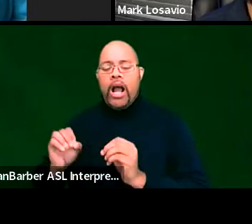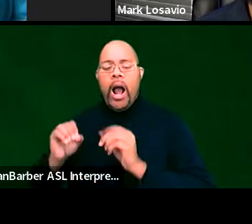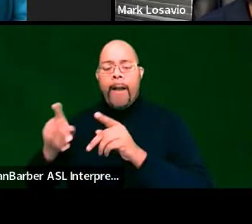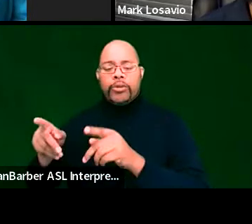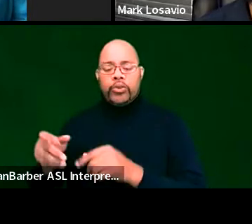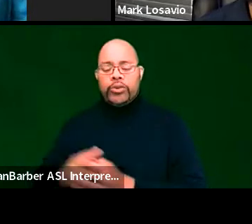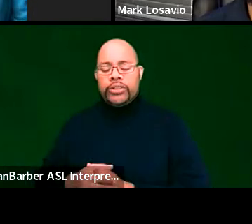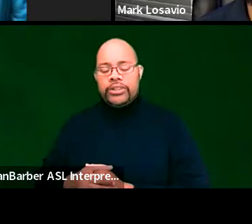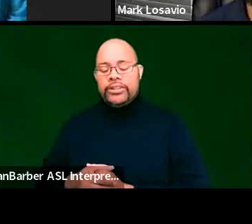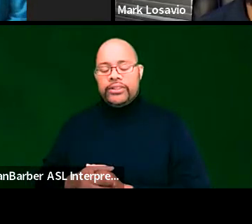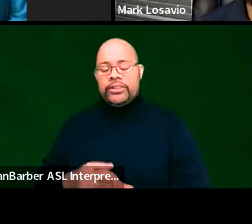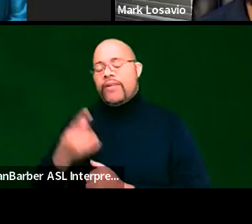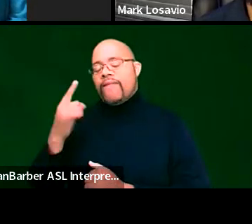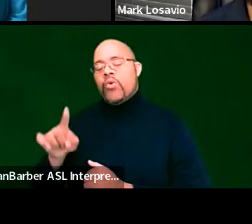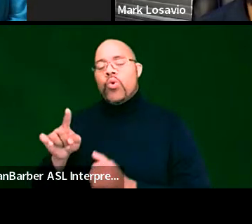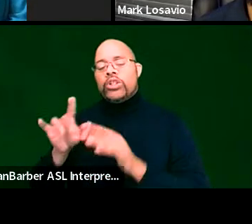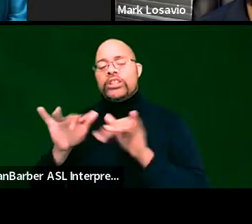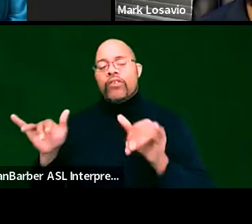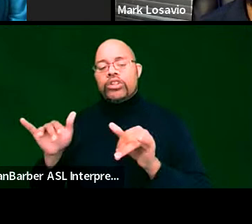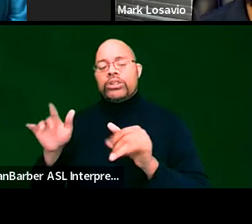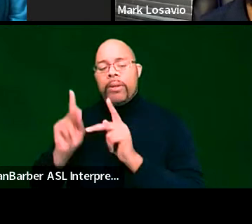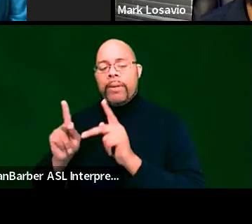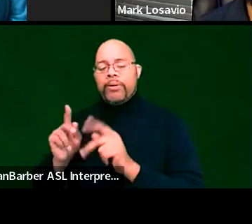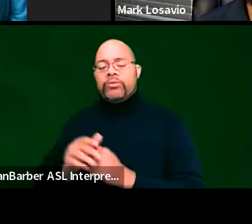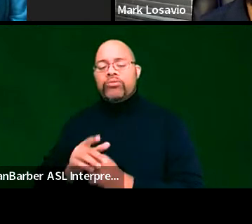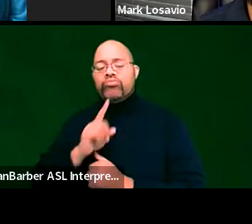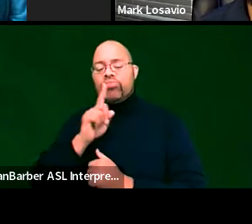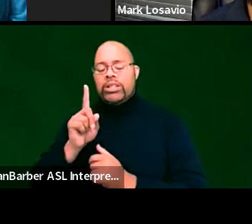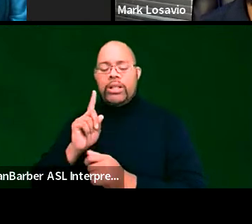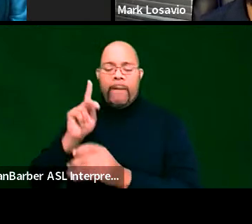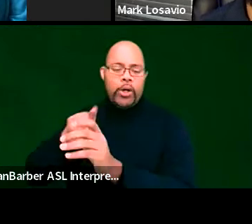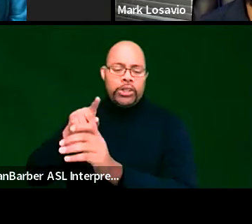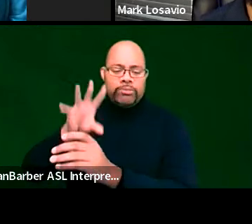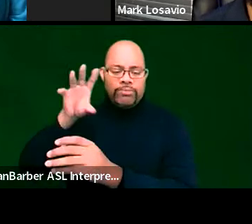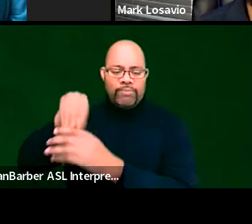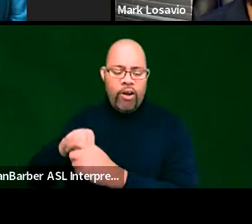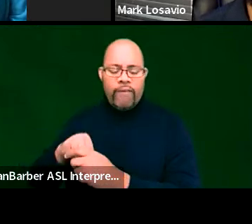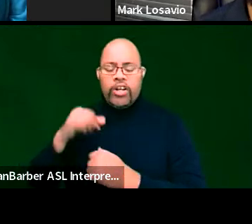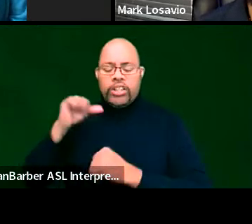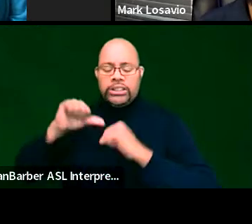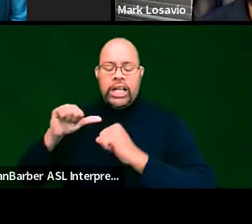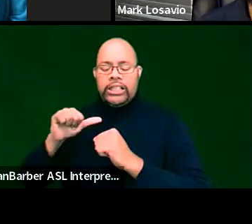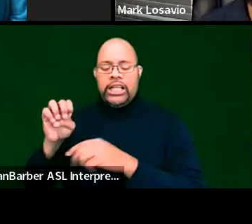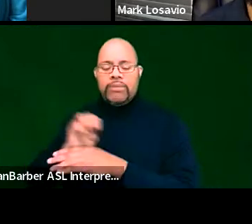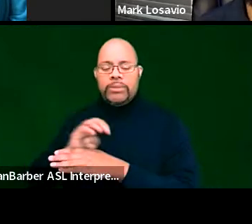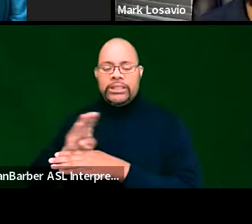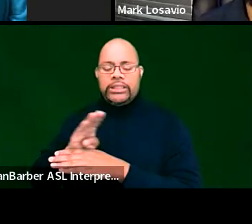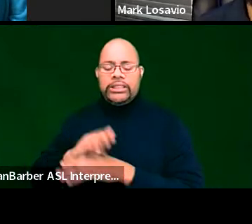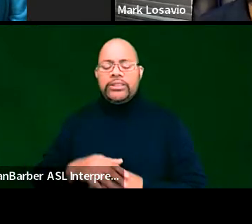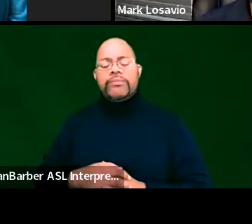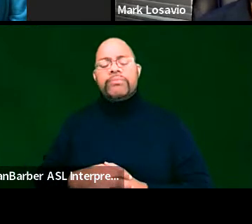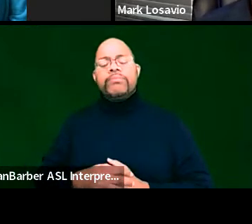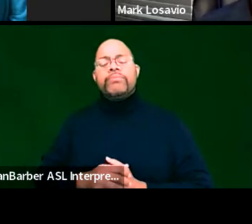there for diverse individuals to really be participants in our science enterprise.